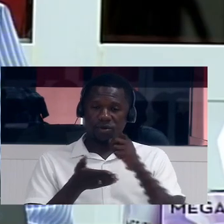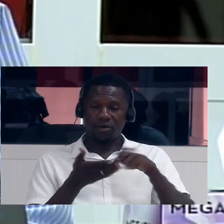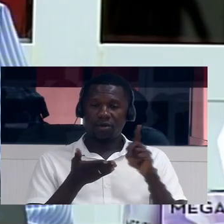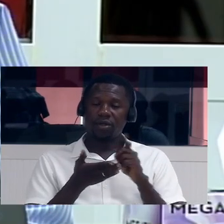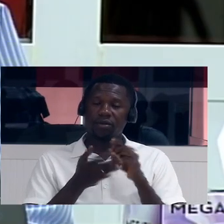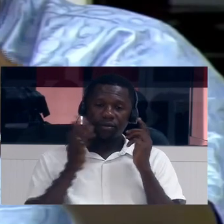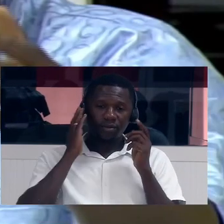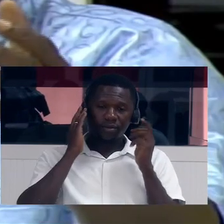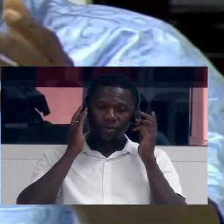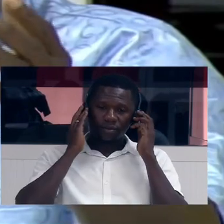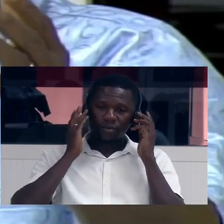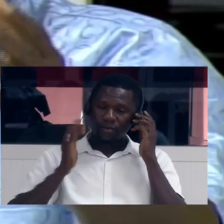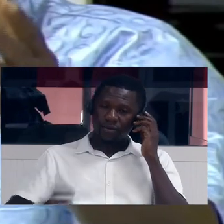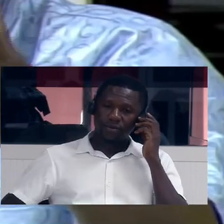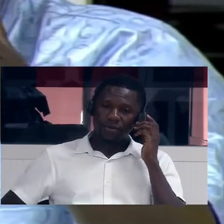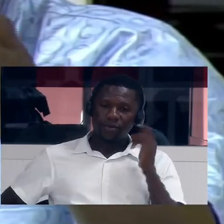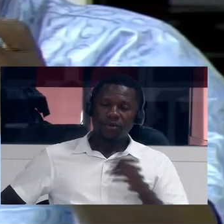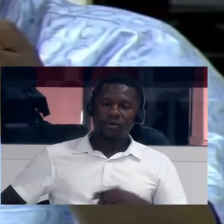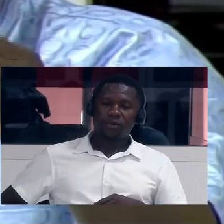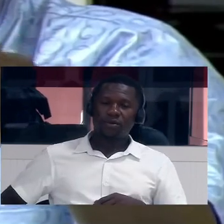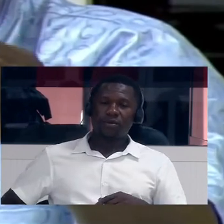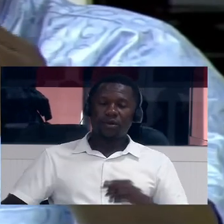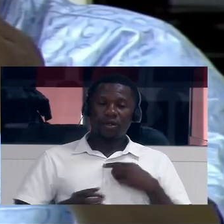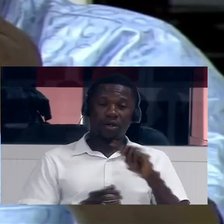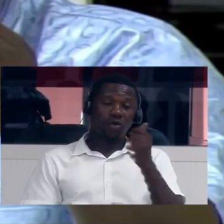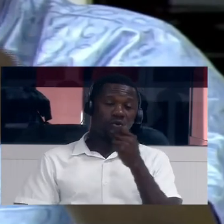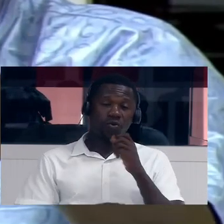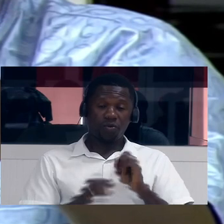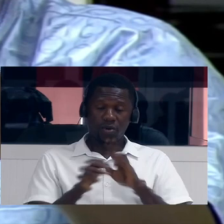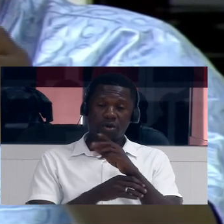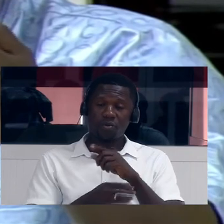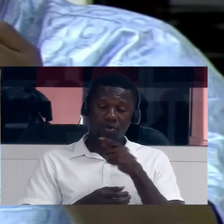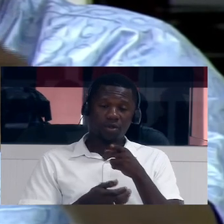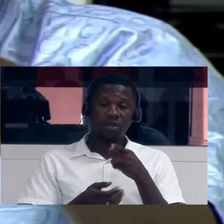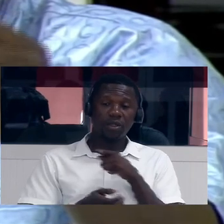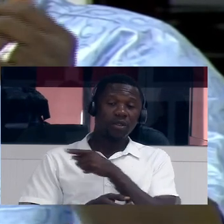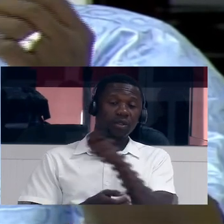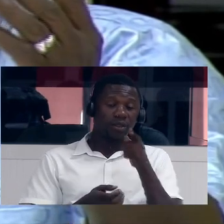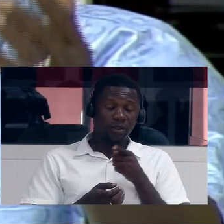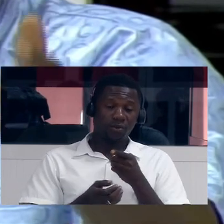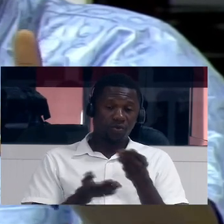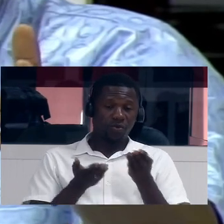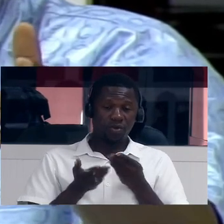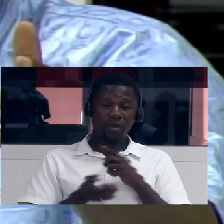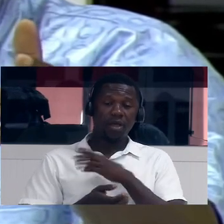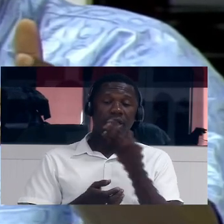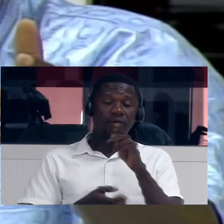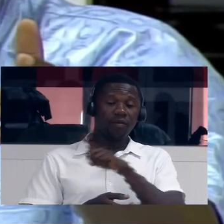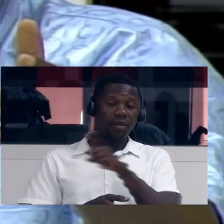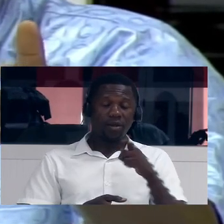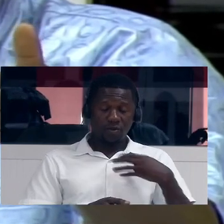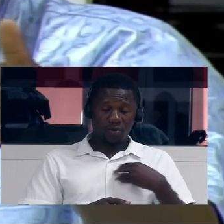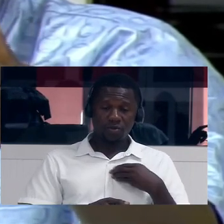Yeah. And the new order was, these students, if they want to go and see the vice president,